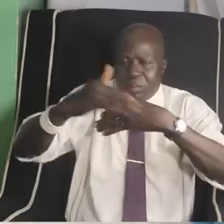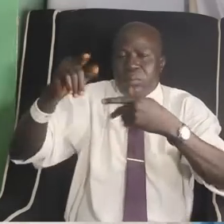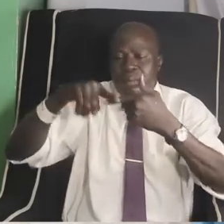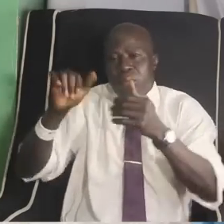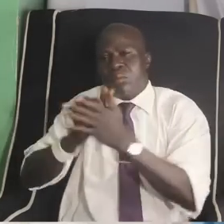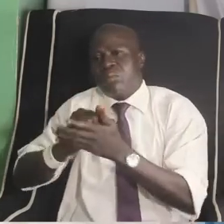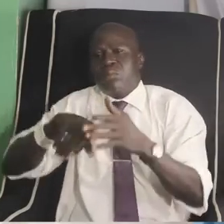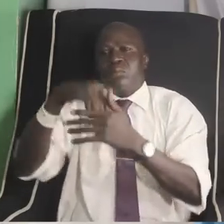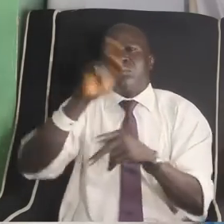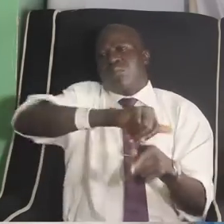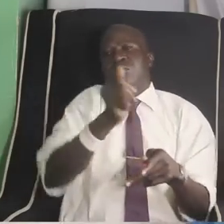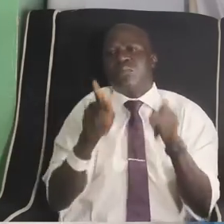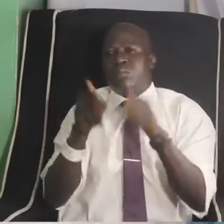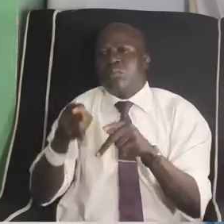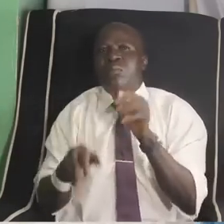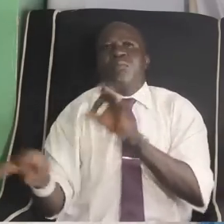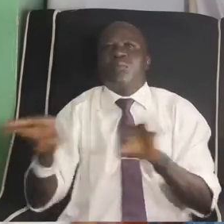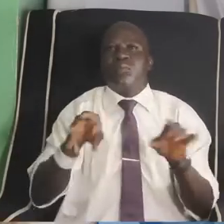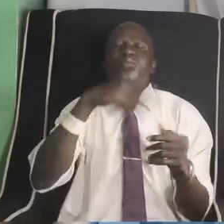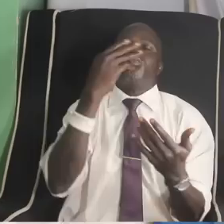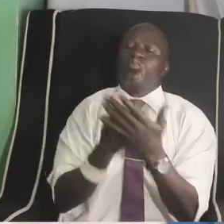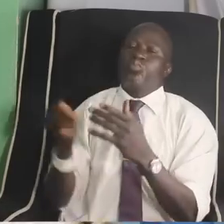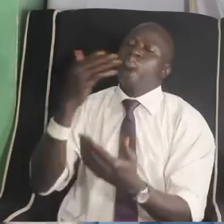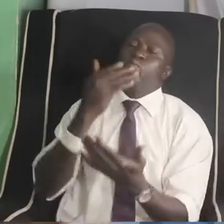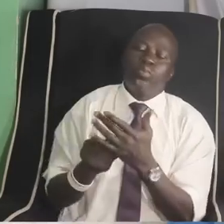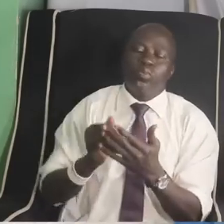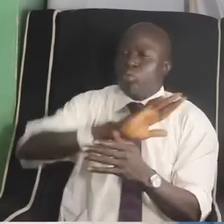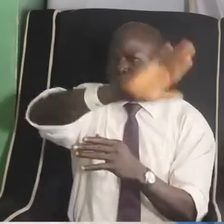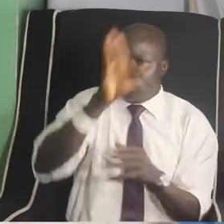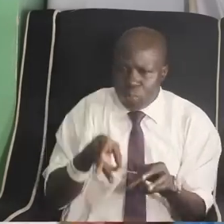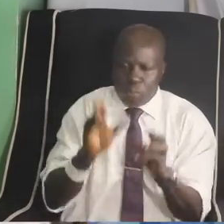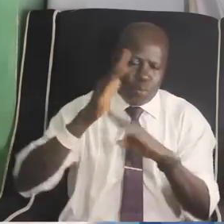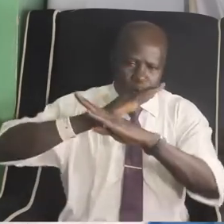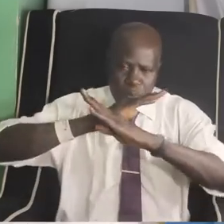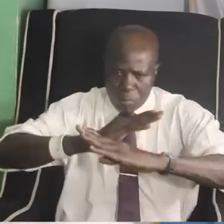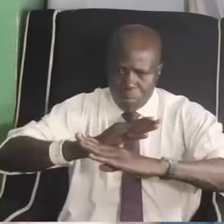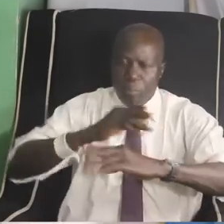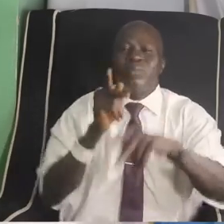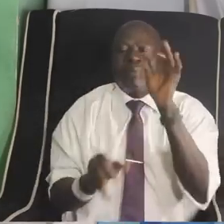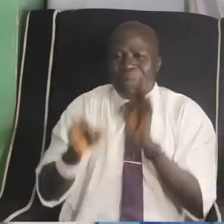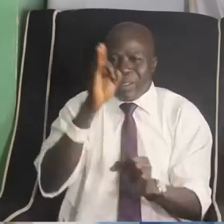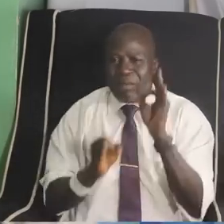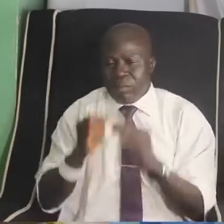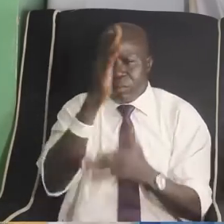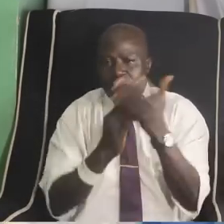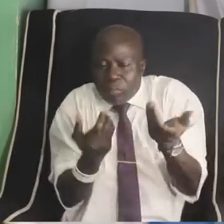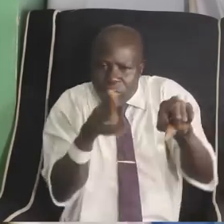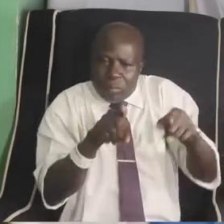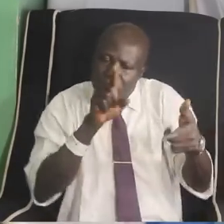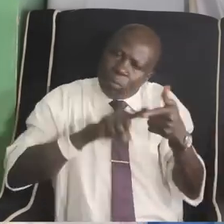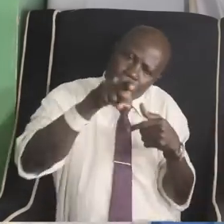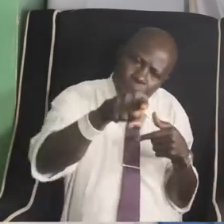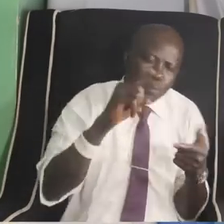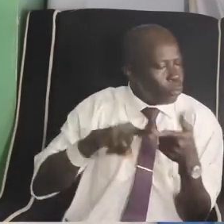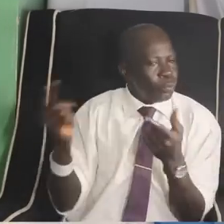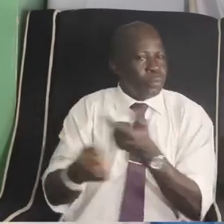lot of people that wants to do them good on the way to be blocked see what is happening to you lati